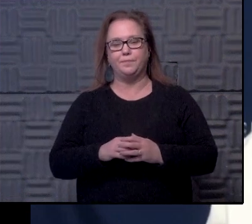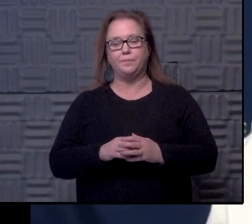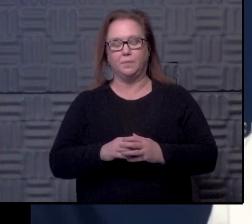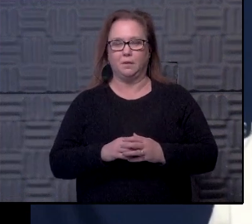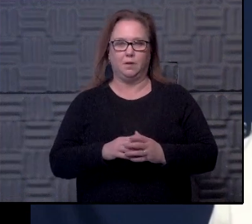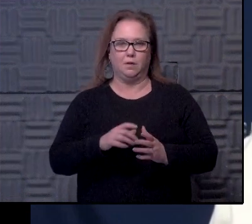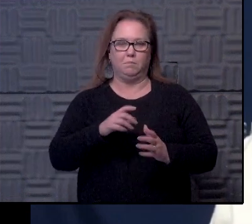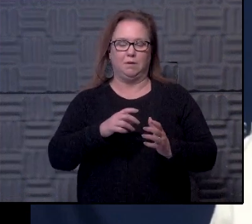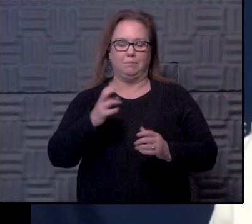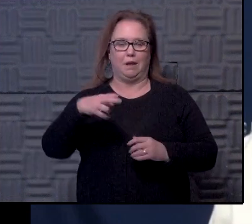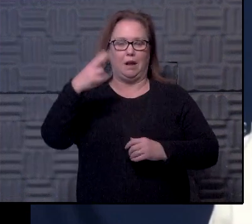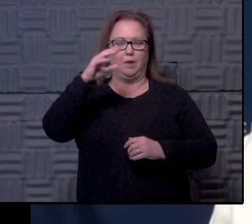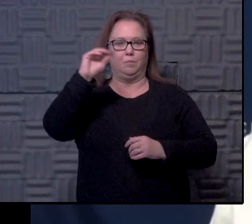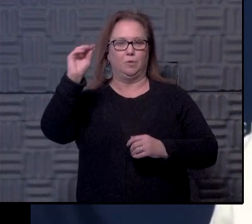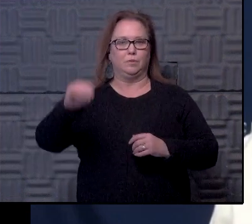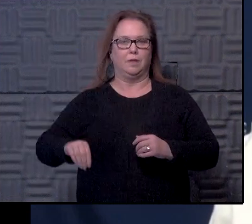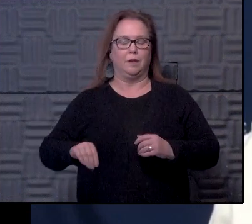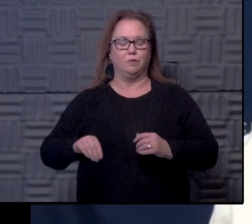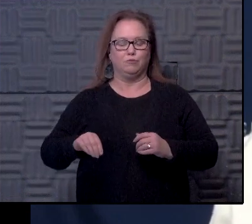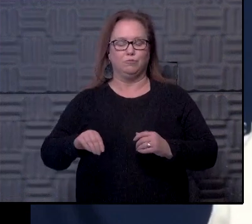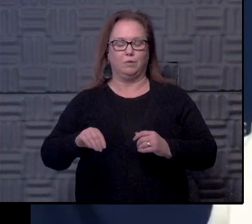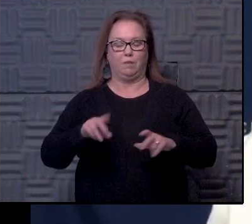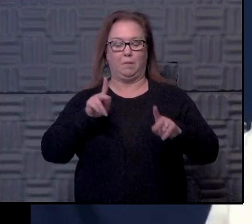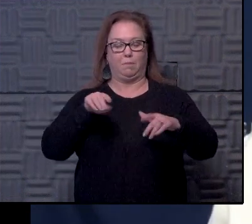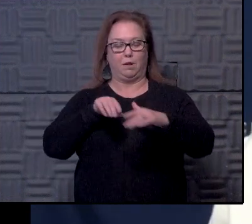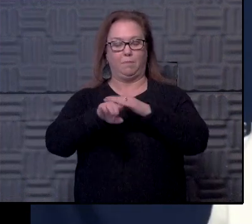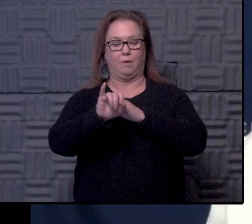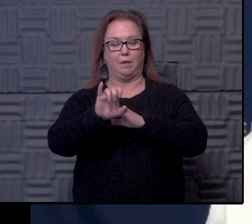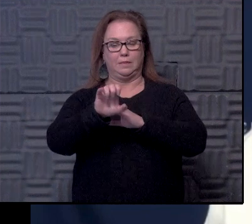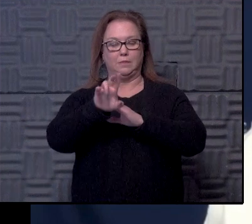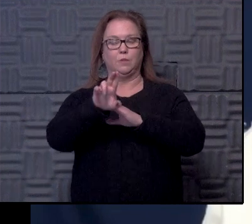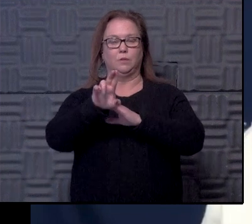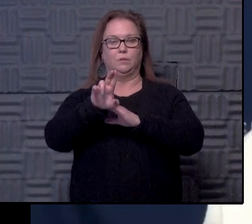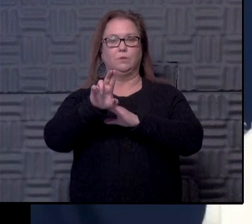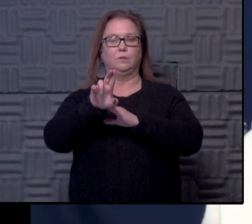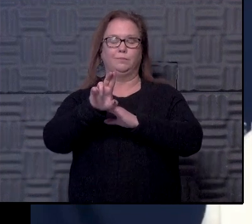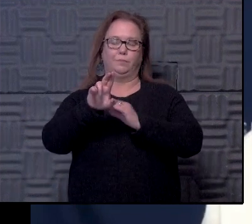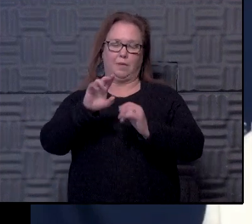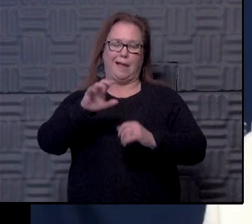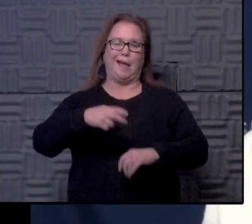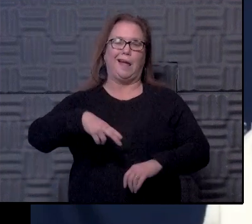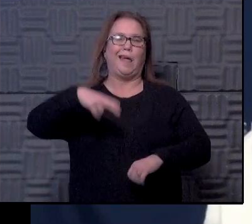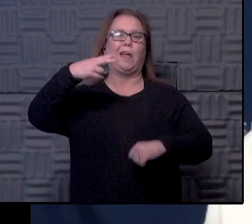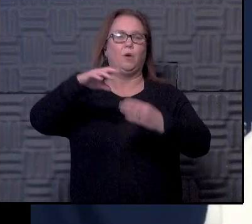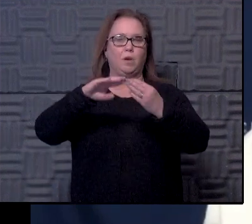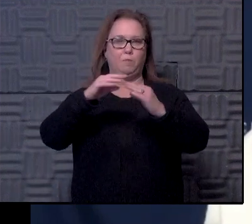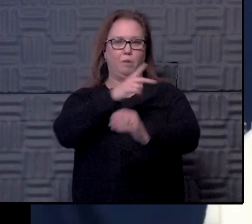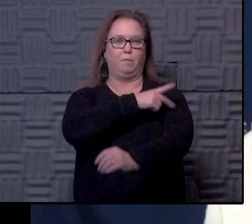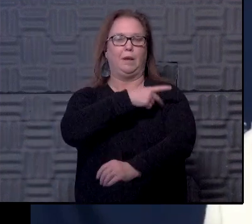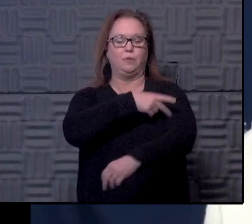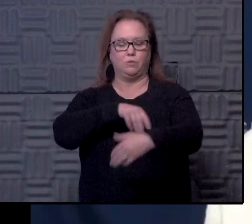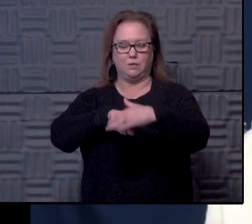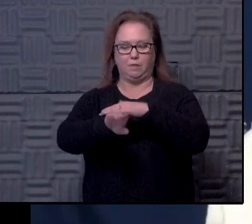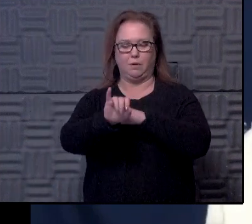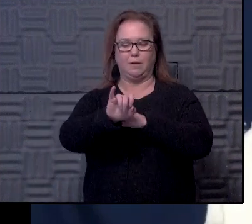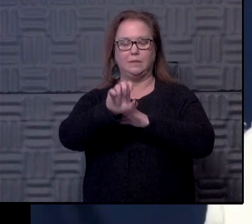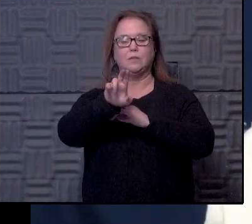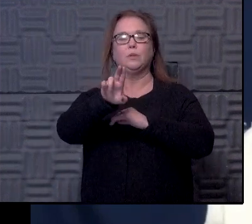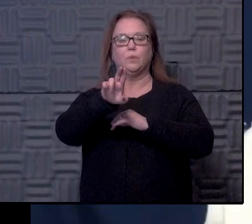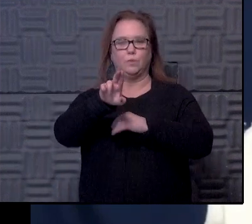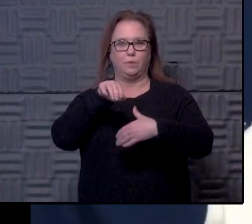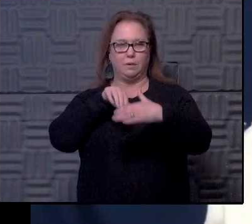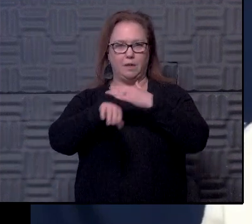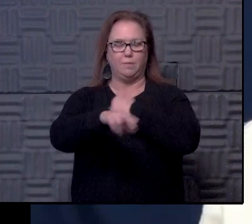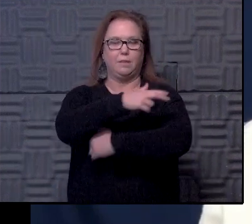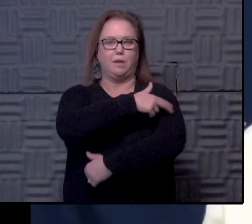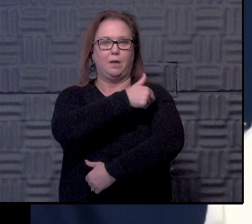no doubt a higher percentage of those that are hitting our ICU are a higher number of patients hitting our ICU and hitting our hospital